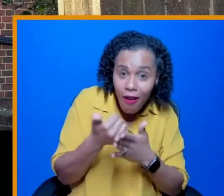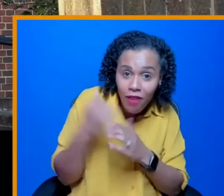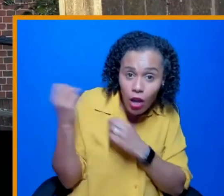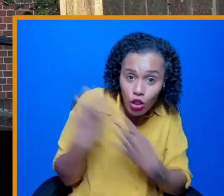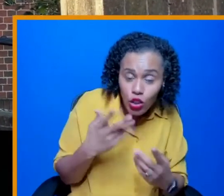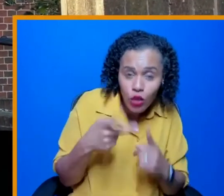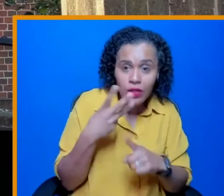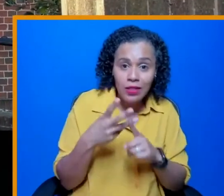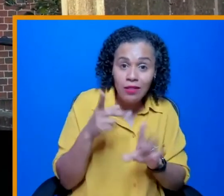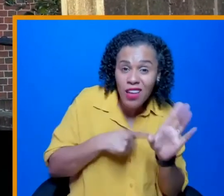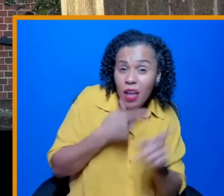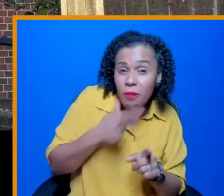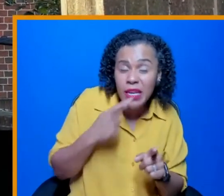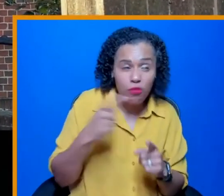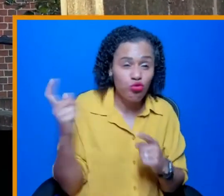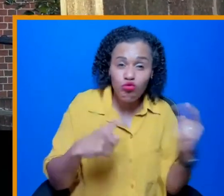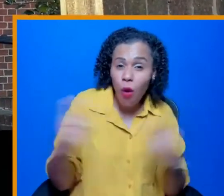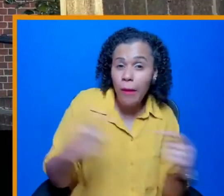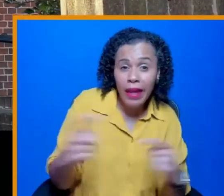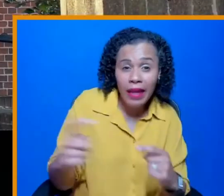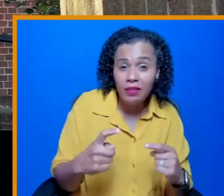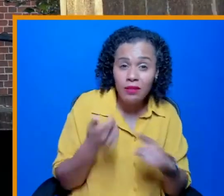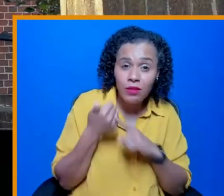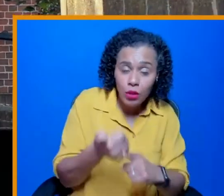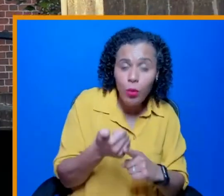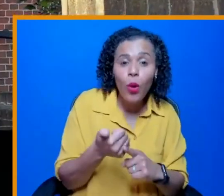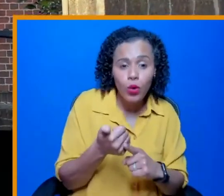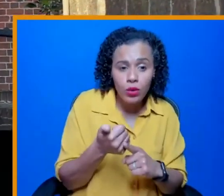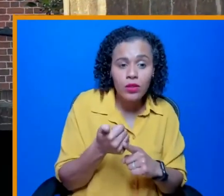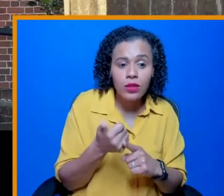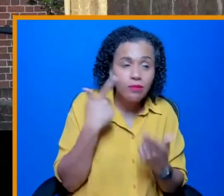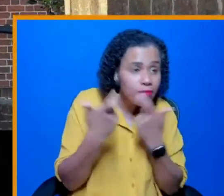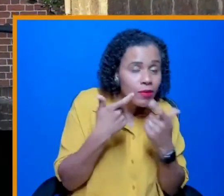people can drop in for support looking for work